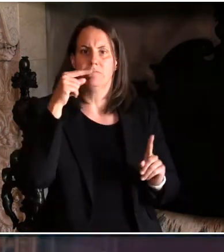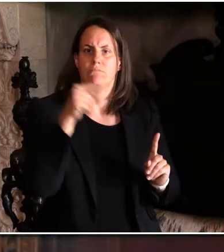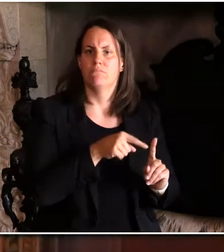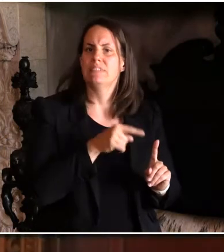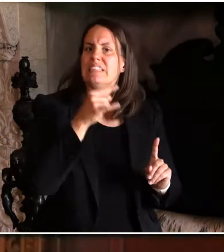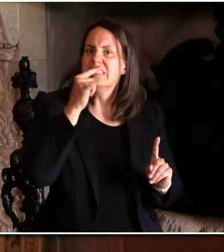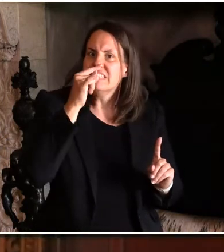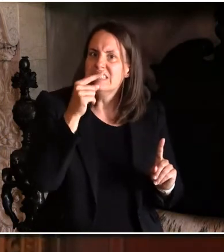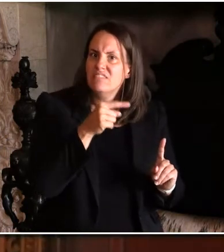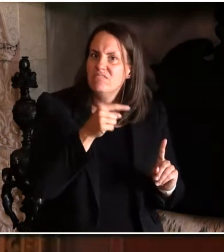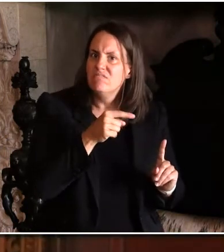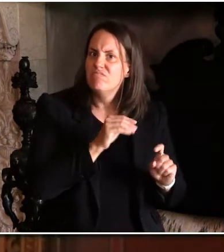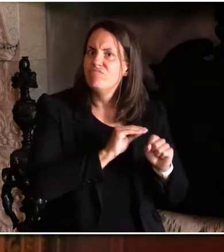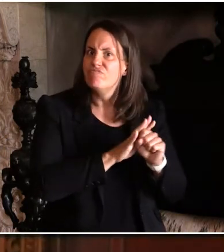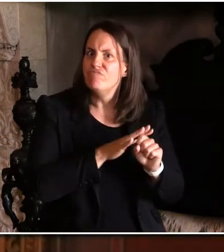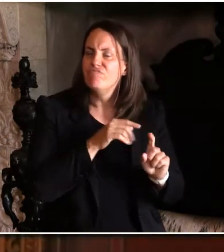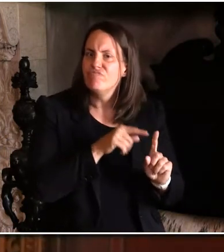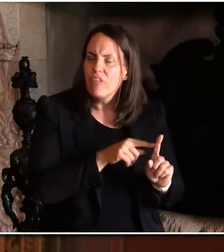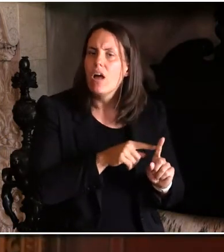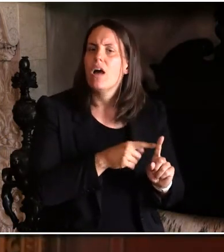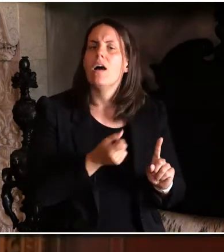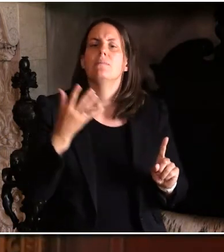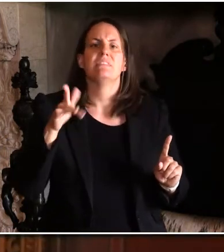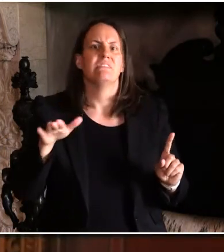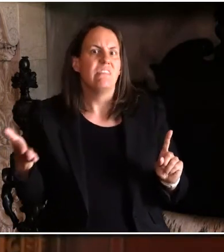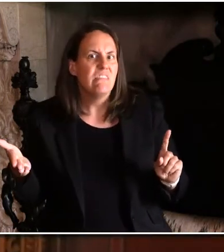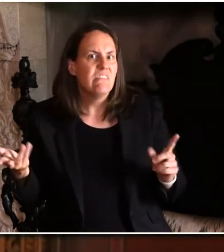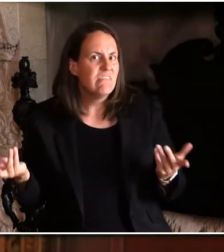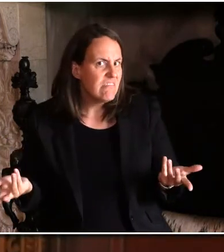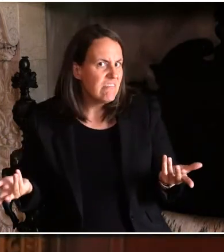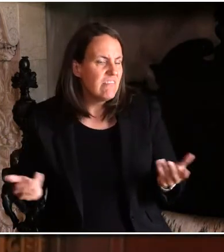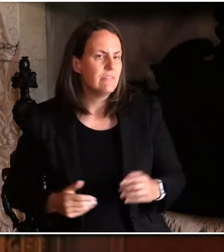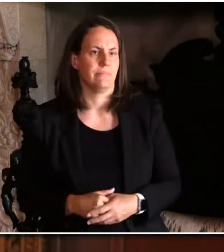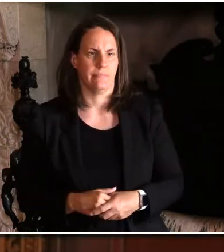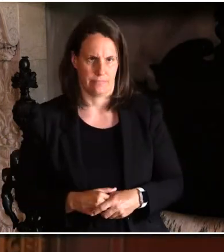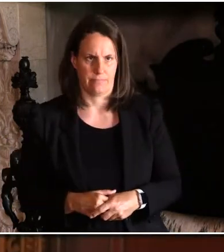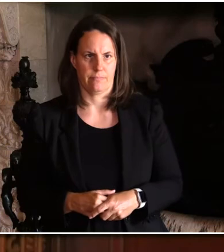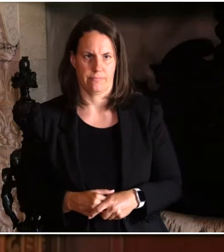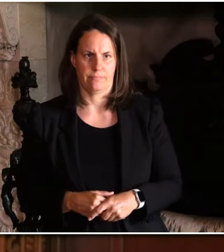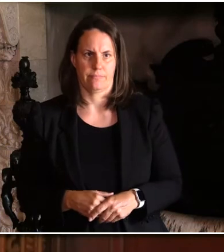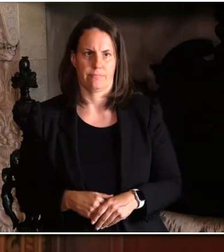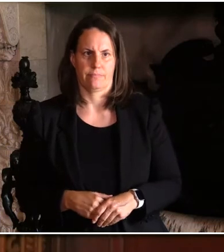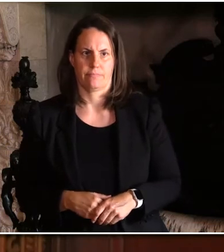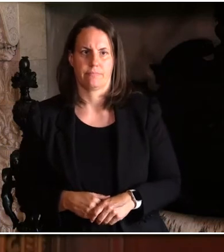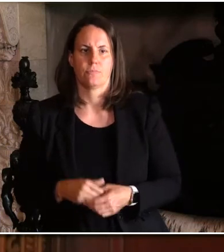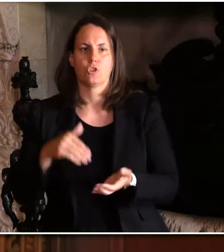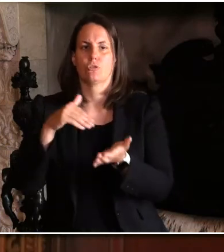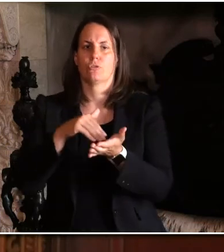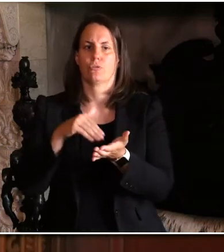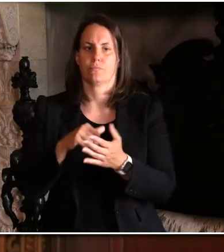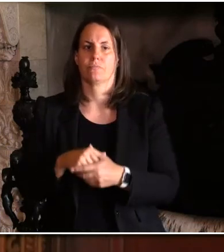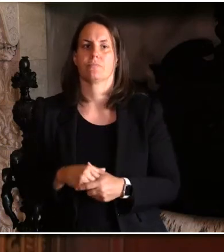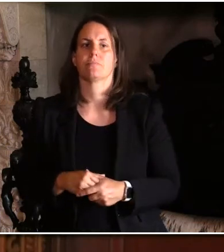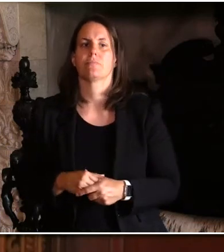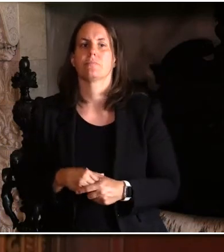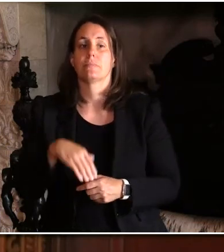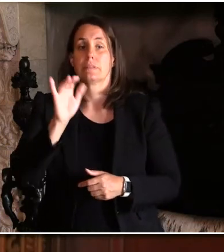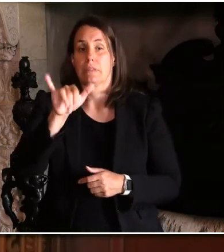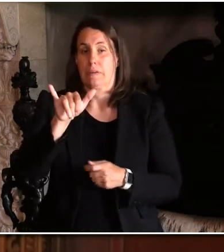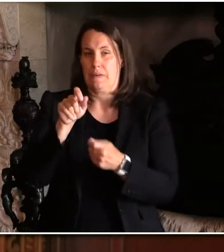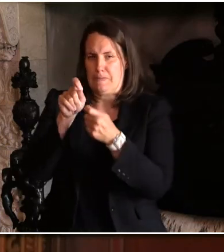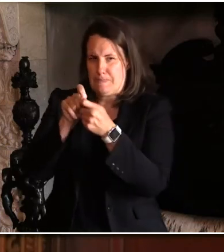Sure, I can give you the number as of last week. I haven't been updated today or yesterday, but there were 14 reported to our